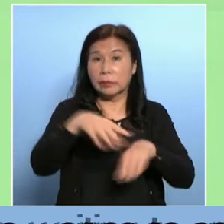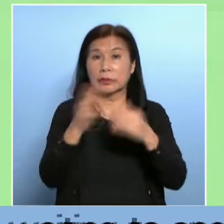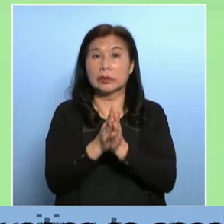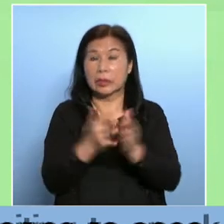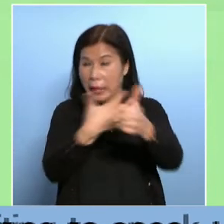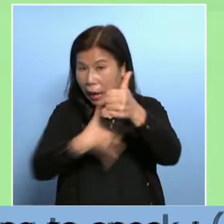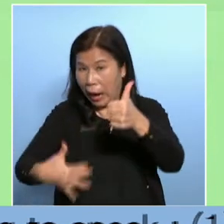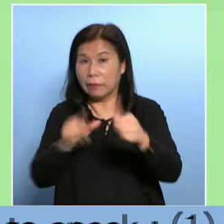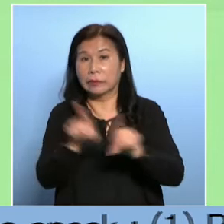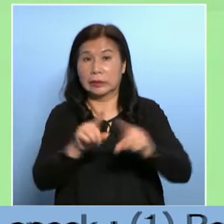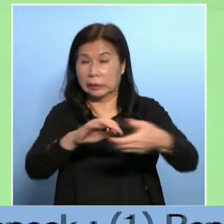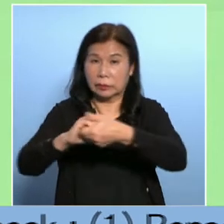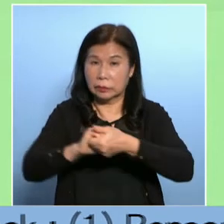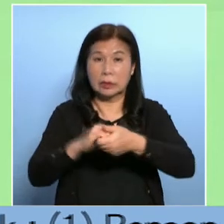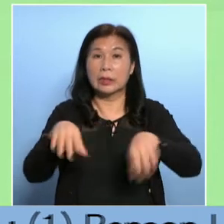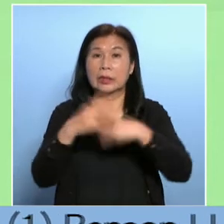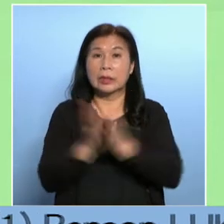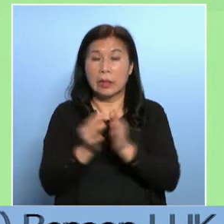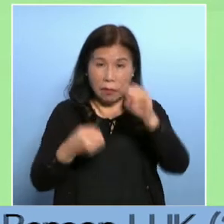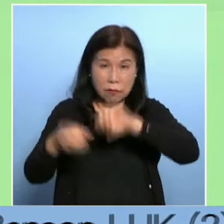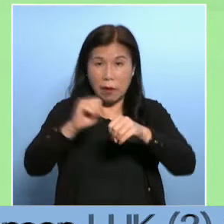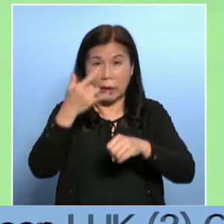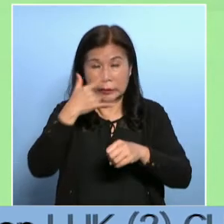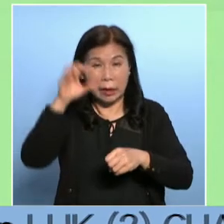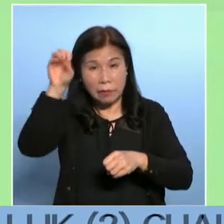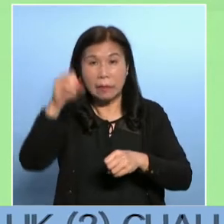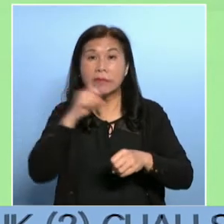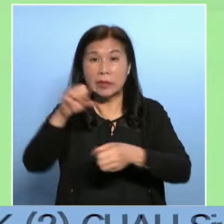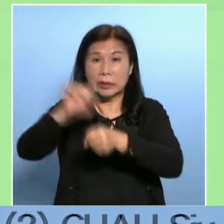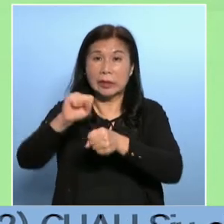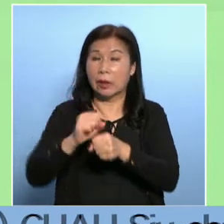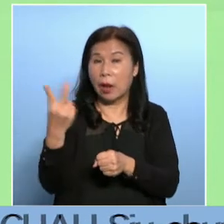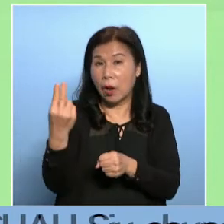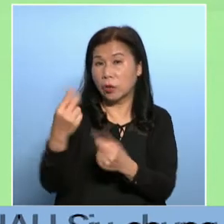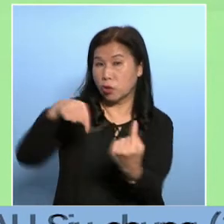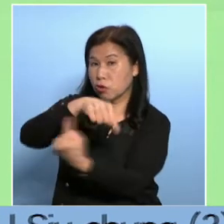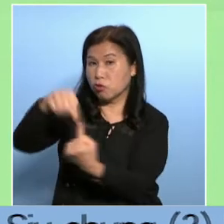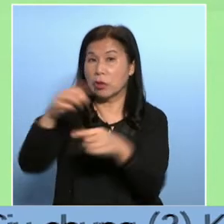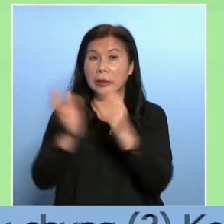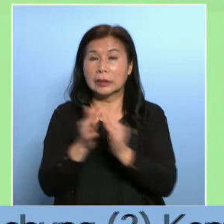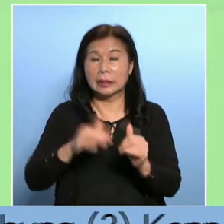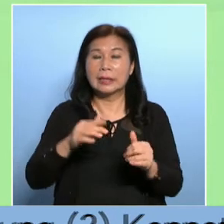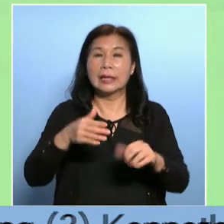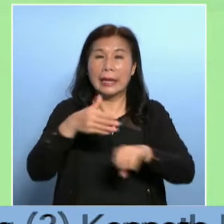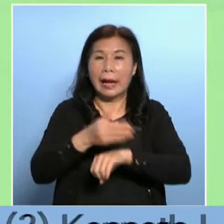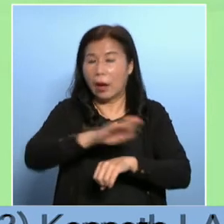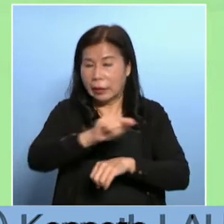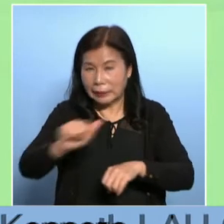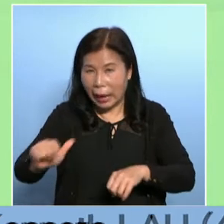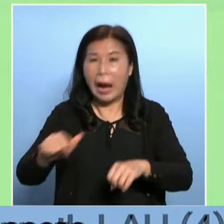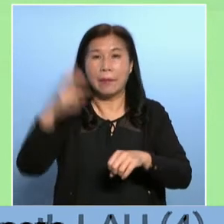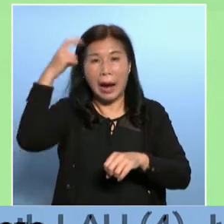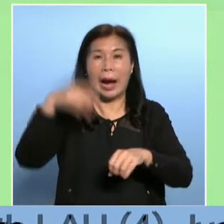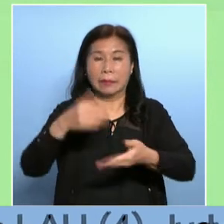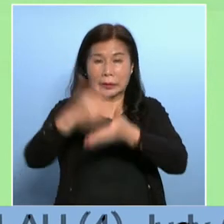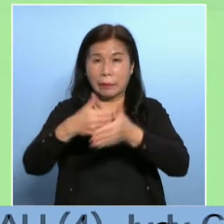green technology. Hope that the government take the lead to work with industry so that we can driven by the INT to lead to the transition to